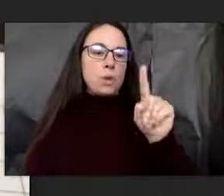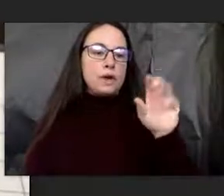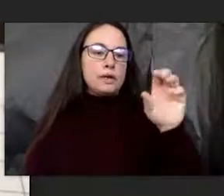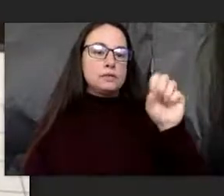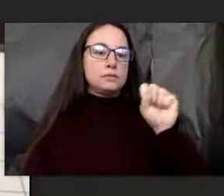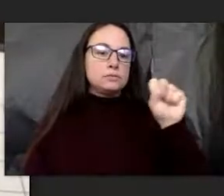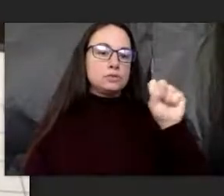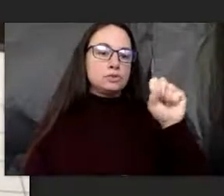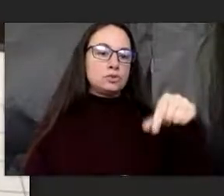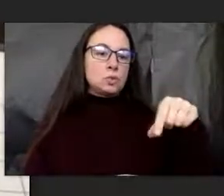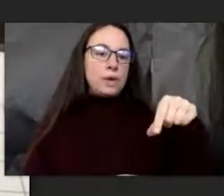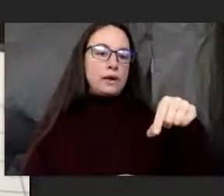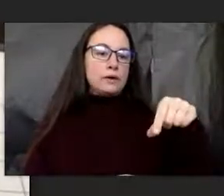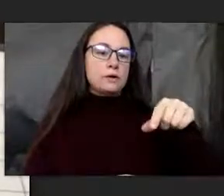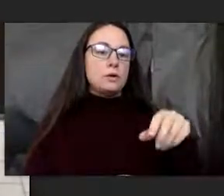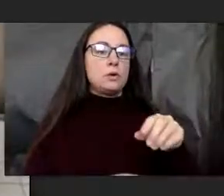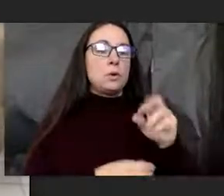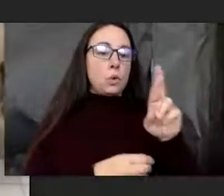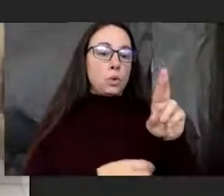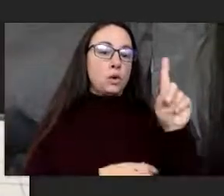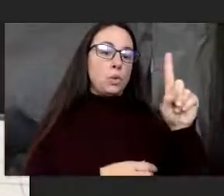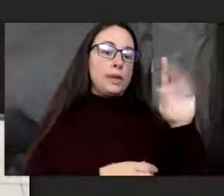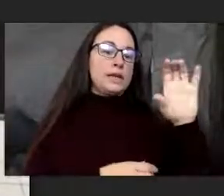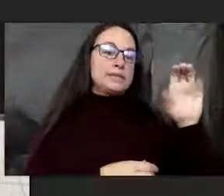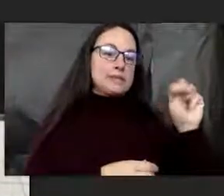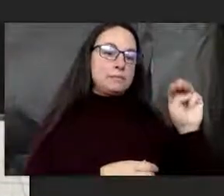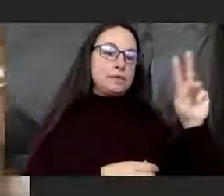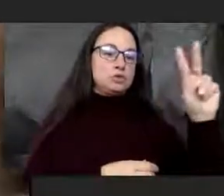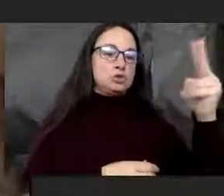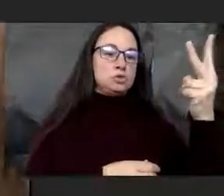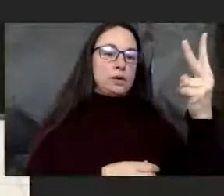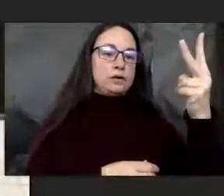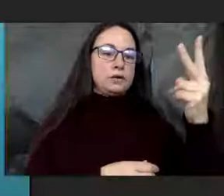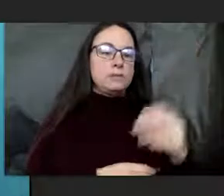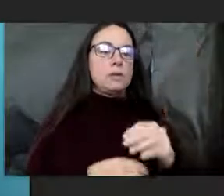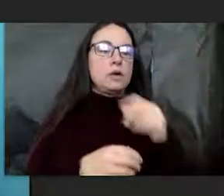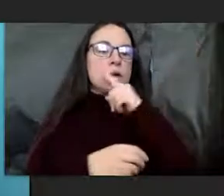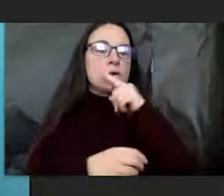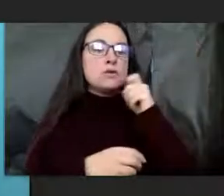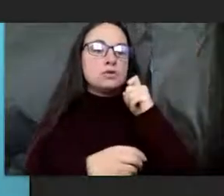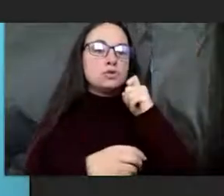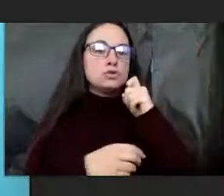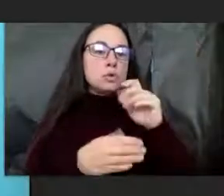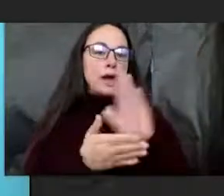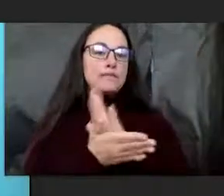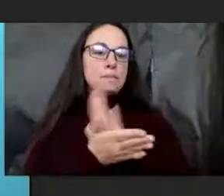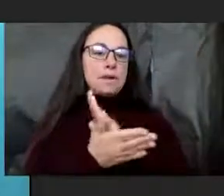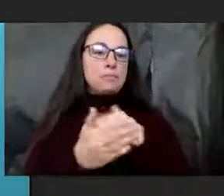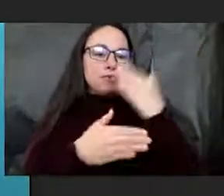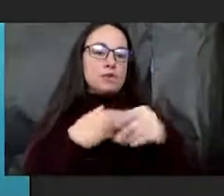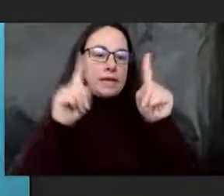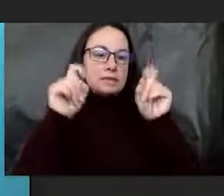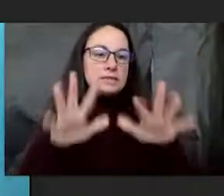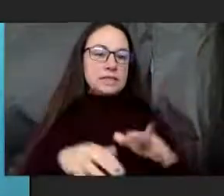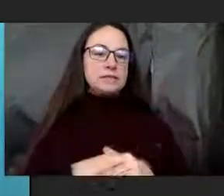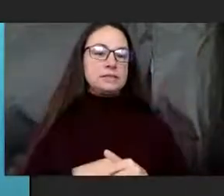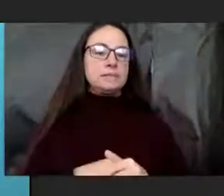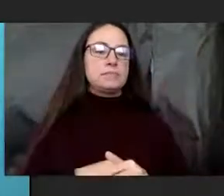1 centimeter square. Wipe off the plastic for the next trial. How to measure the splash.